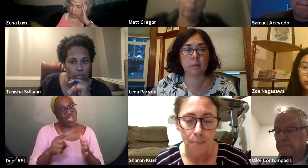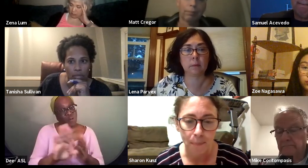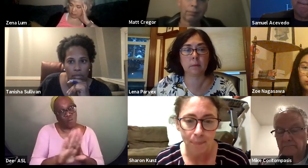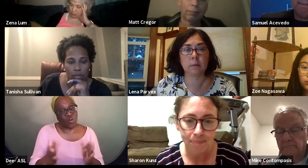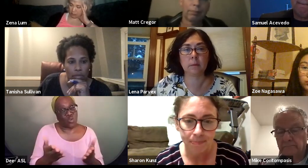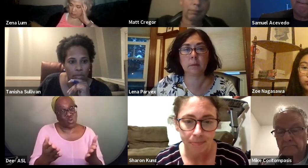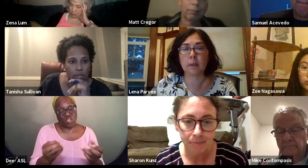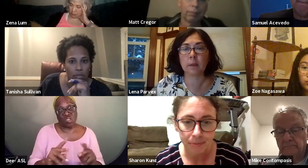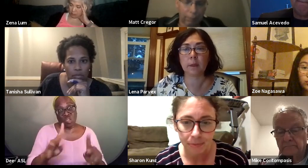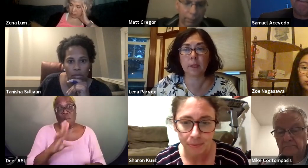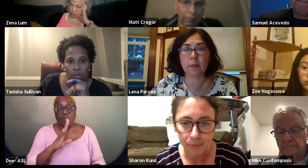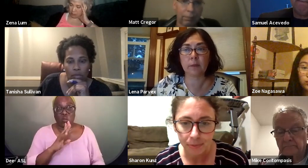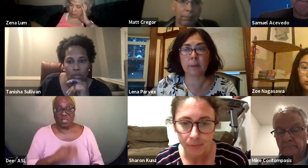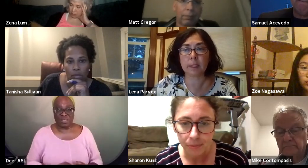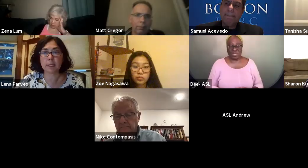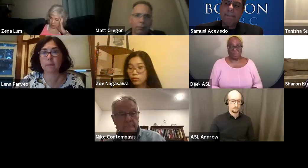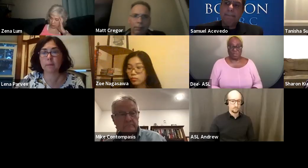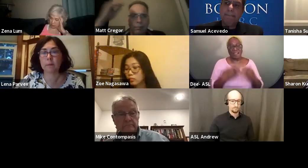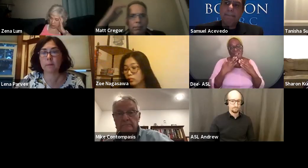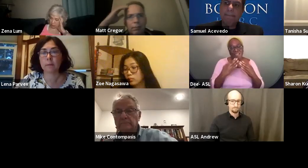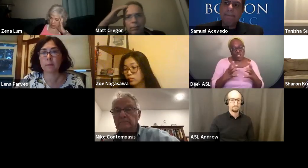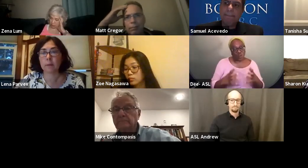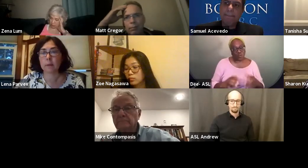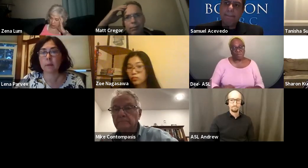to speak. Thank you very much.